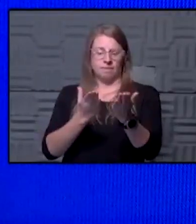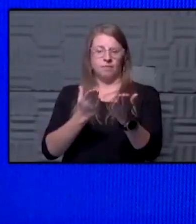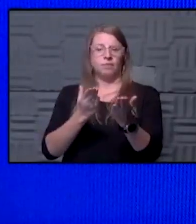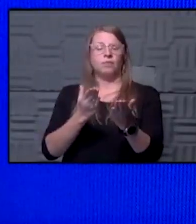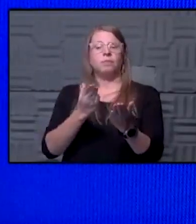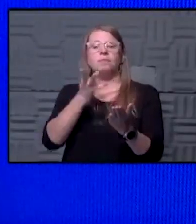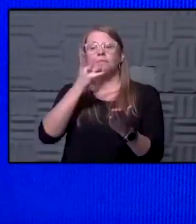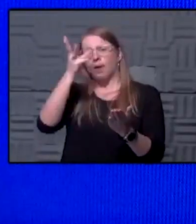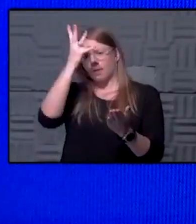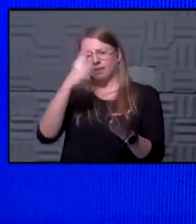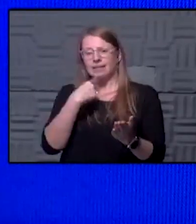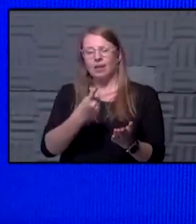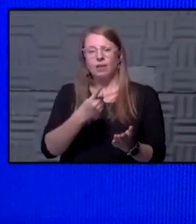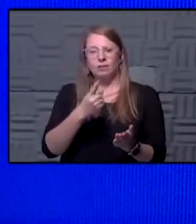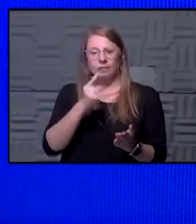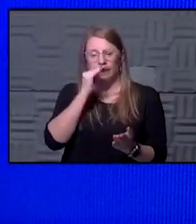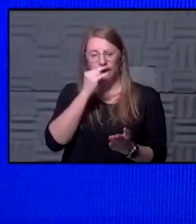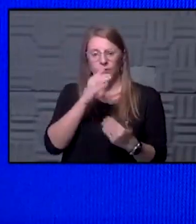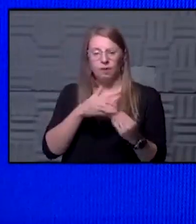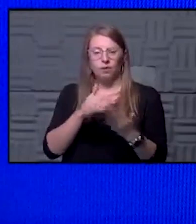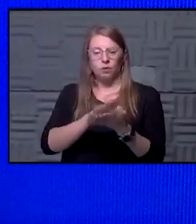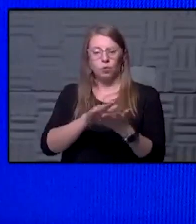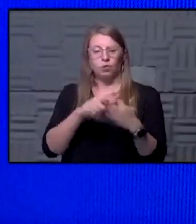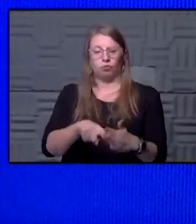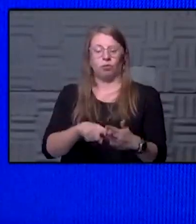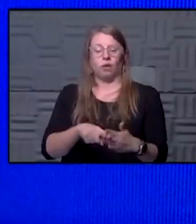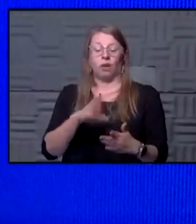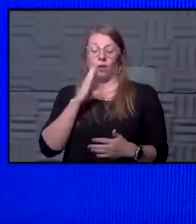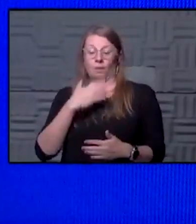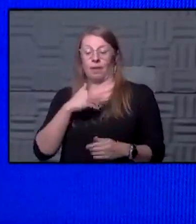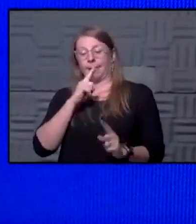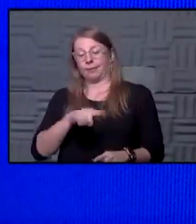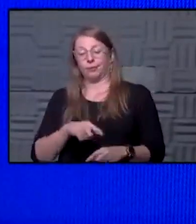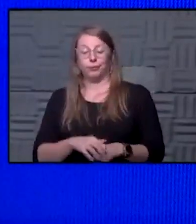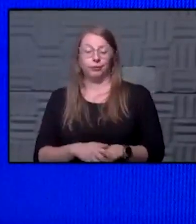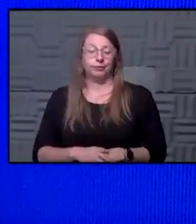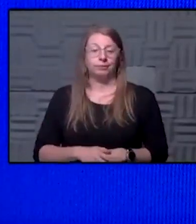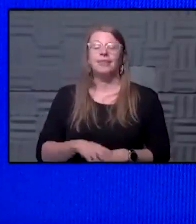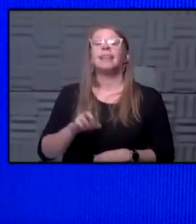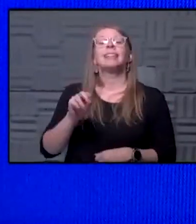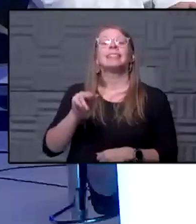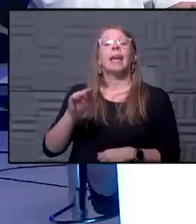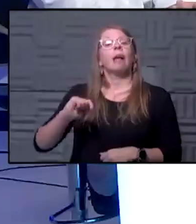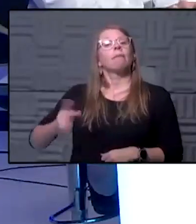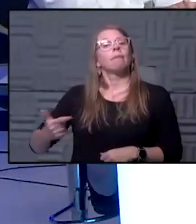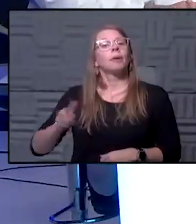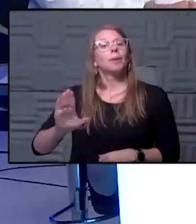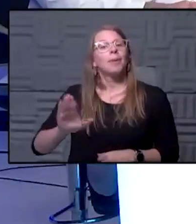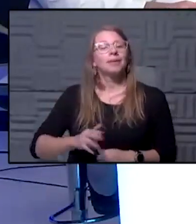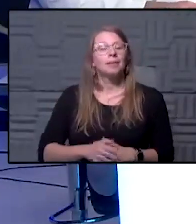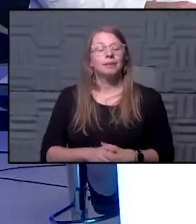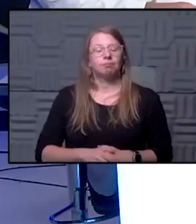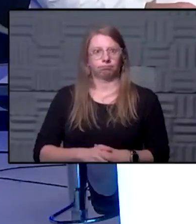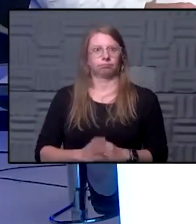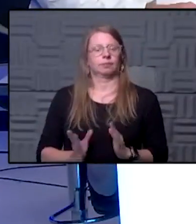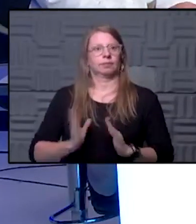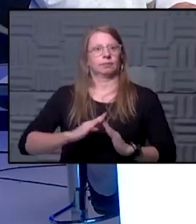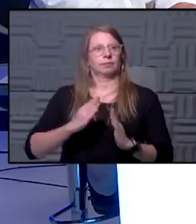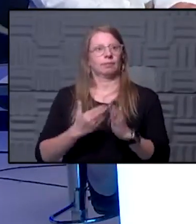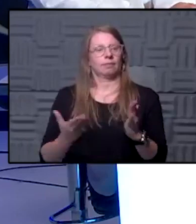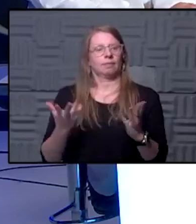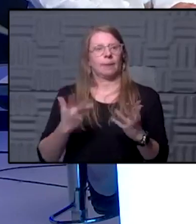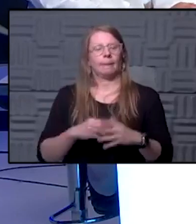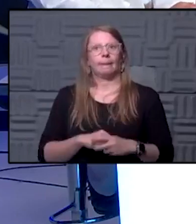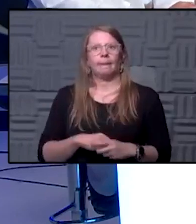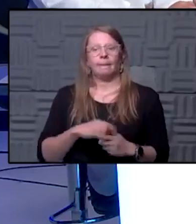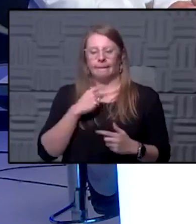kids as school begins? Okay, I know what my answer is going to be. All right. Dana, what's yours? What is the number one thing we